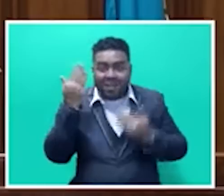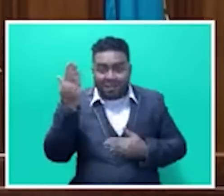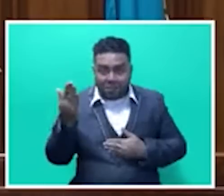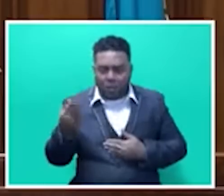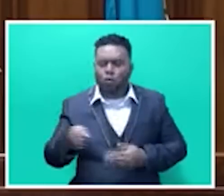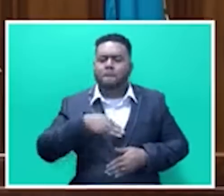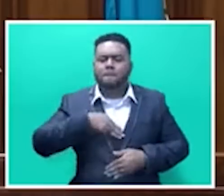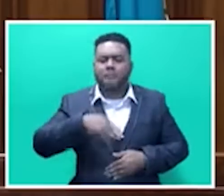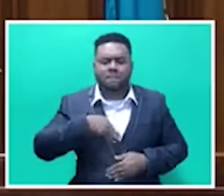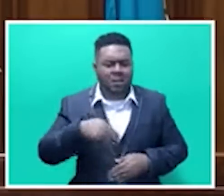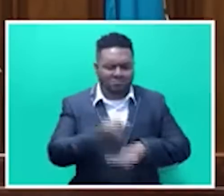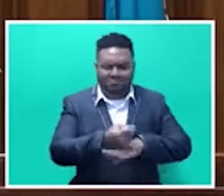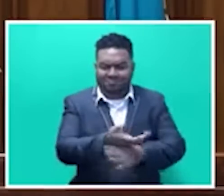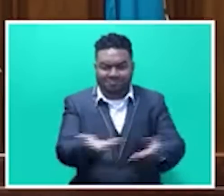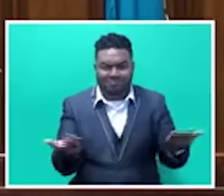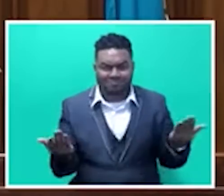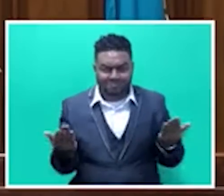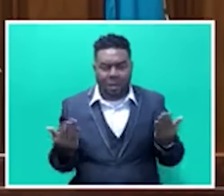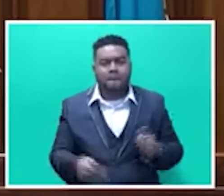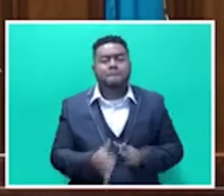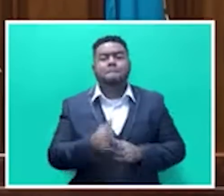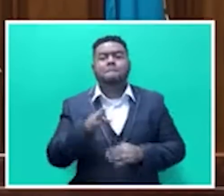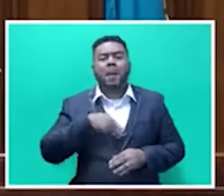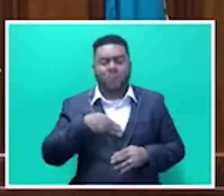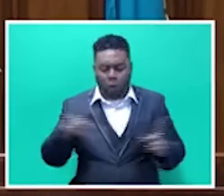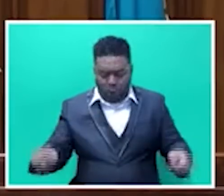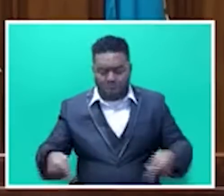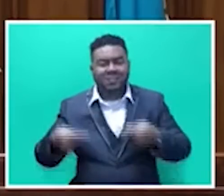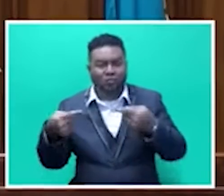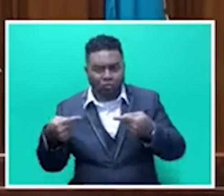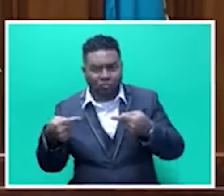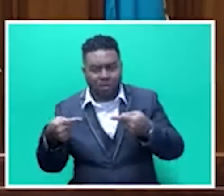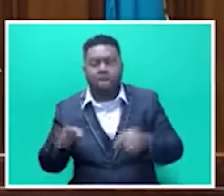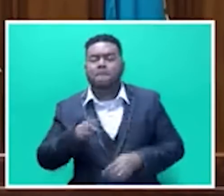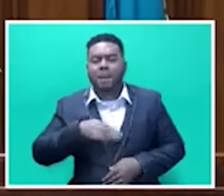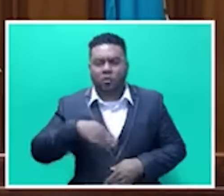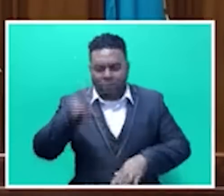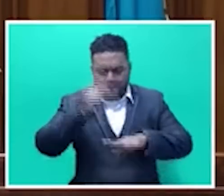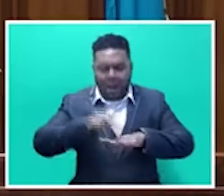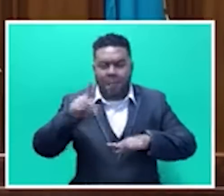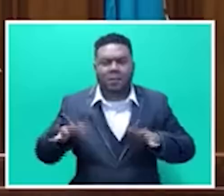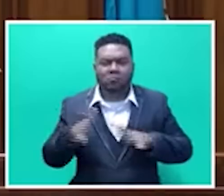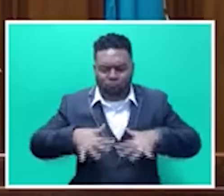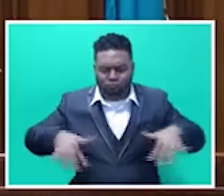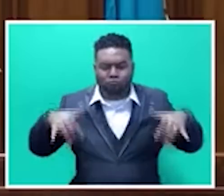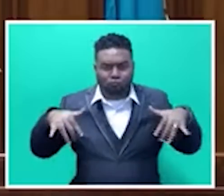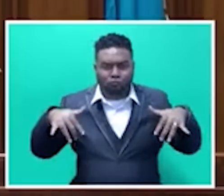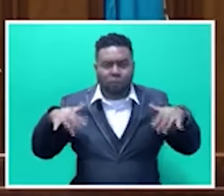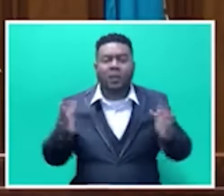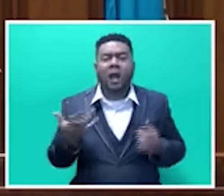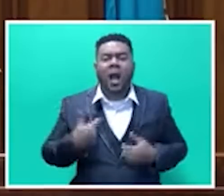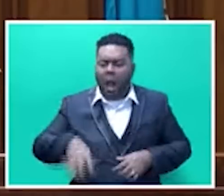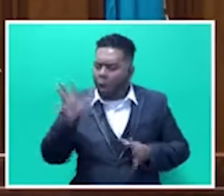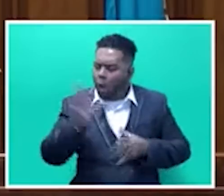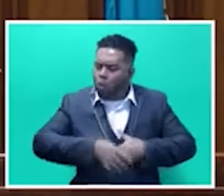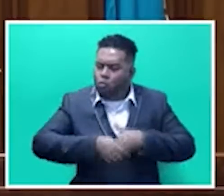members of Cabinet, members of the loyal opposition, and members of Parliament, I congratulate you on being